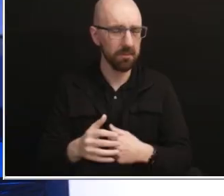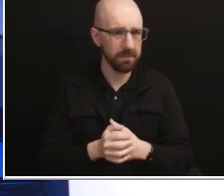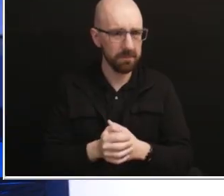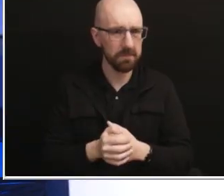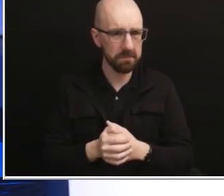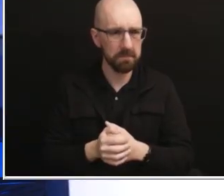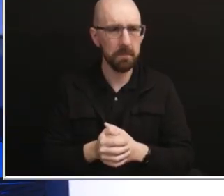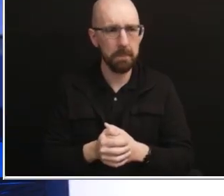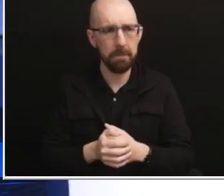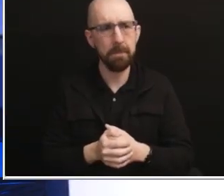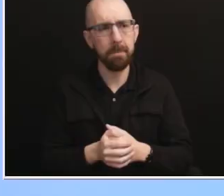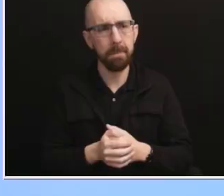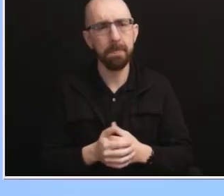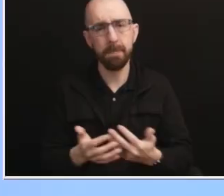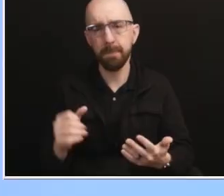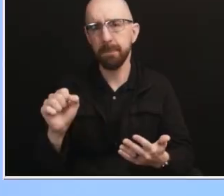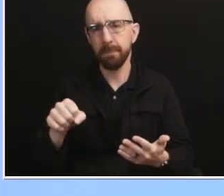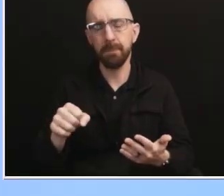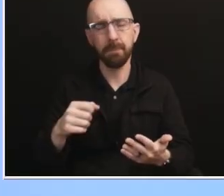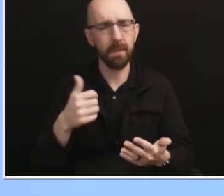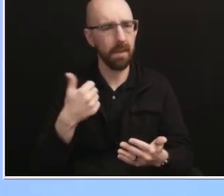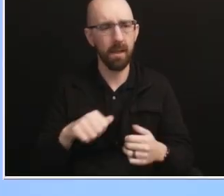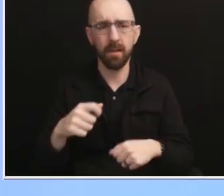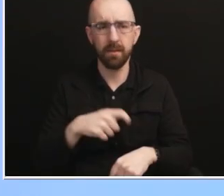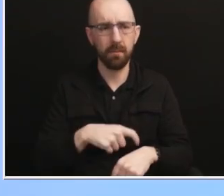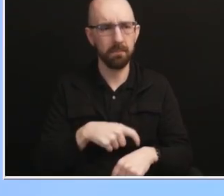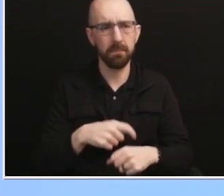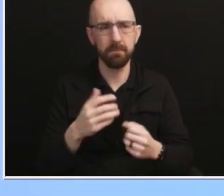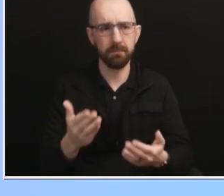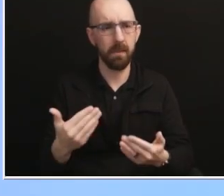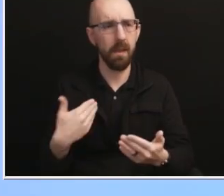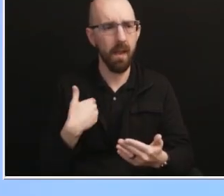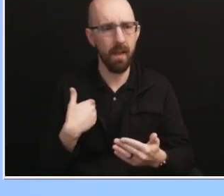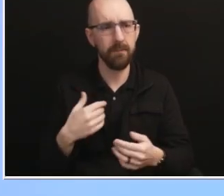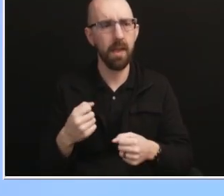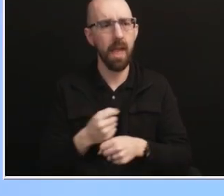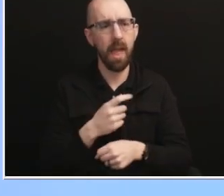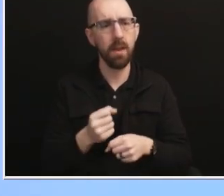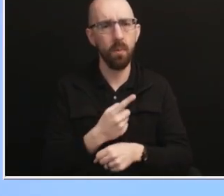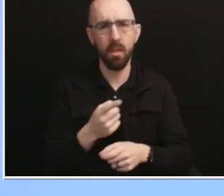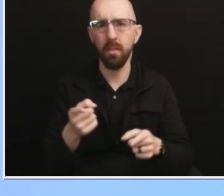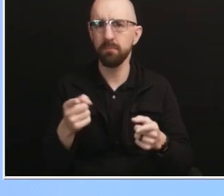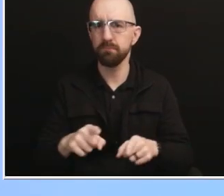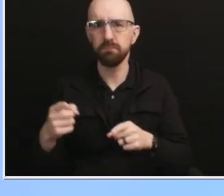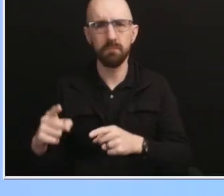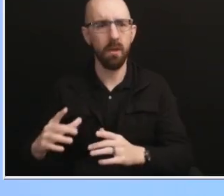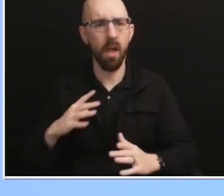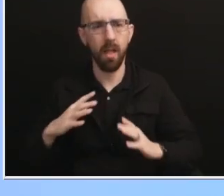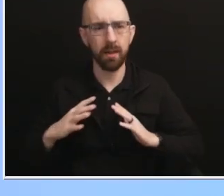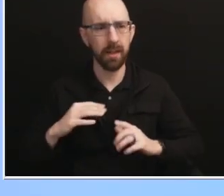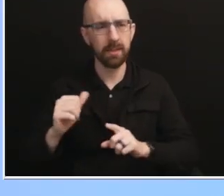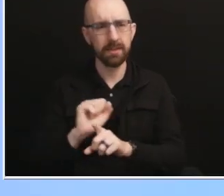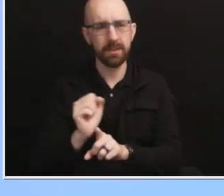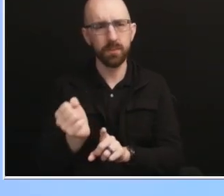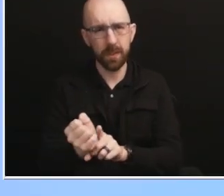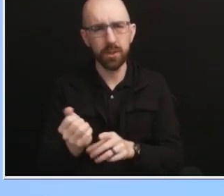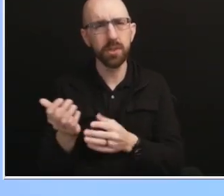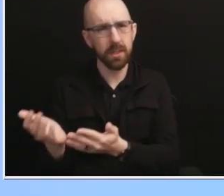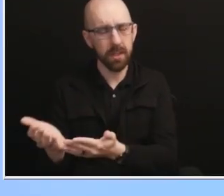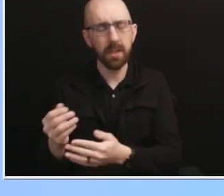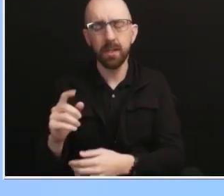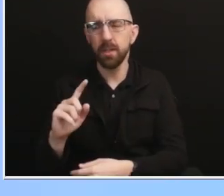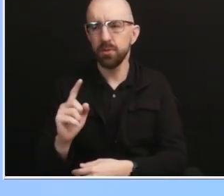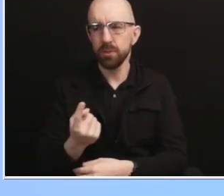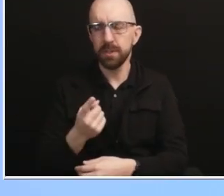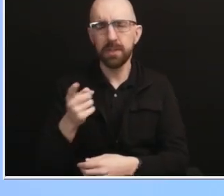hospital? Yeah, I mean, I think any time that you have an annual recurring holiday situation, it's just, these are opportunities